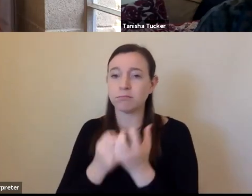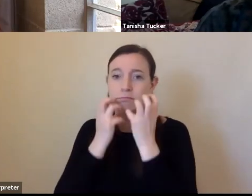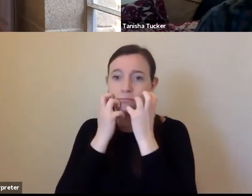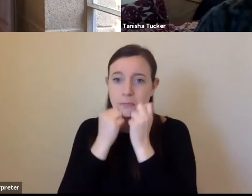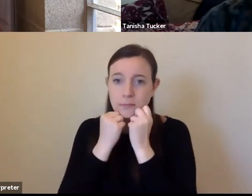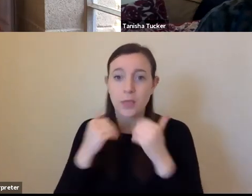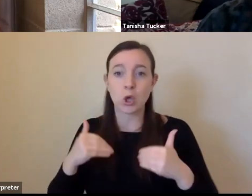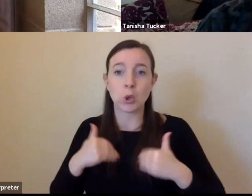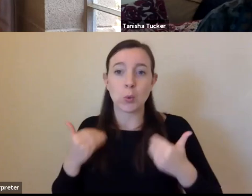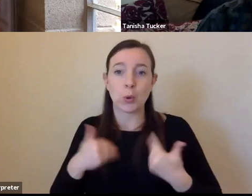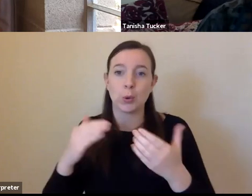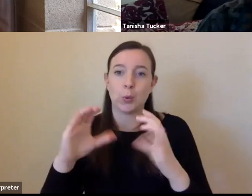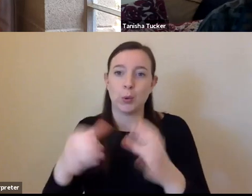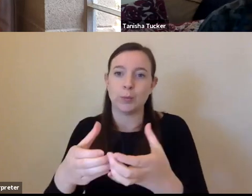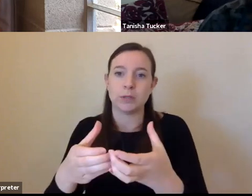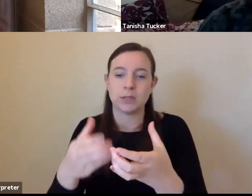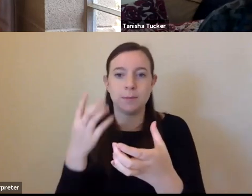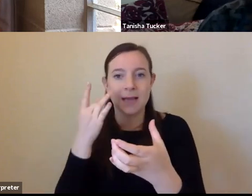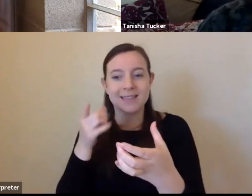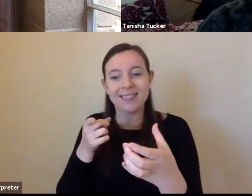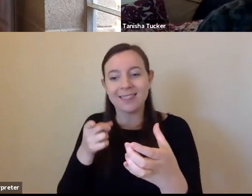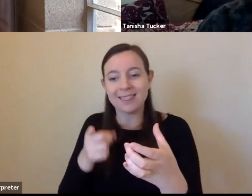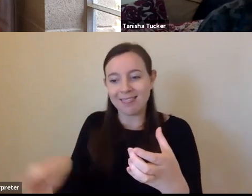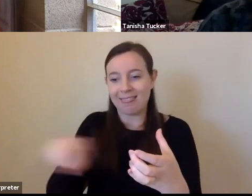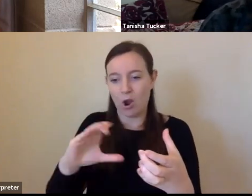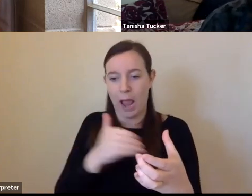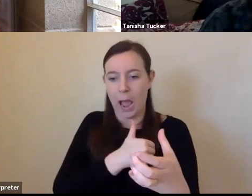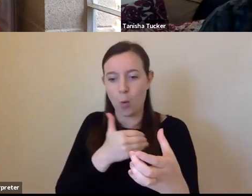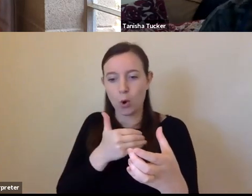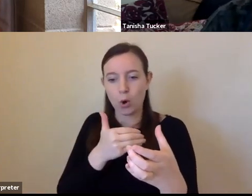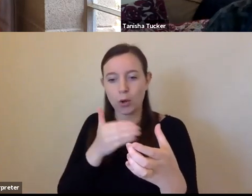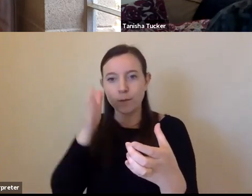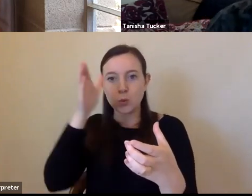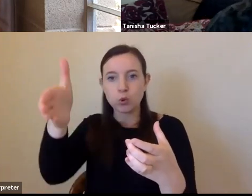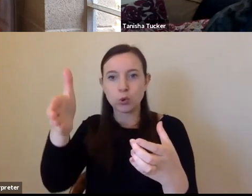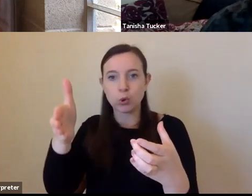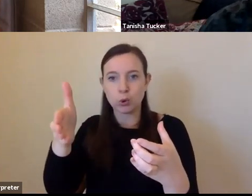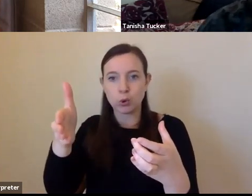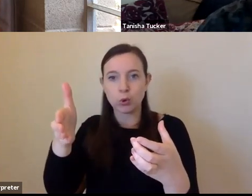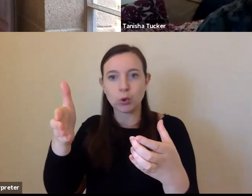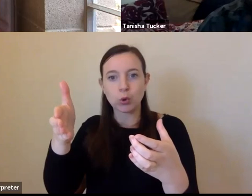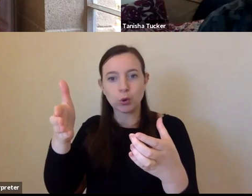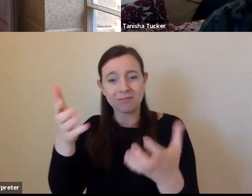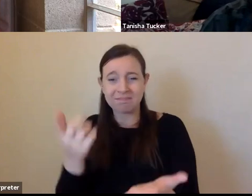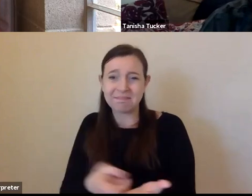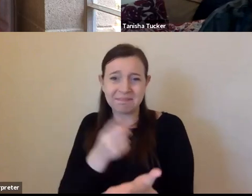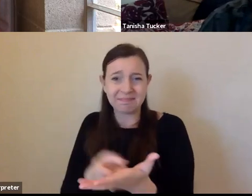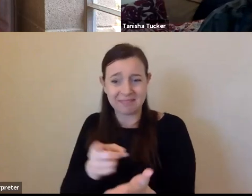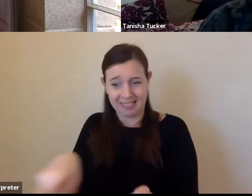and also maybe giving that guidance for them. Sometimes they do need assistance out there on the